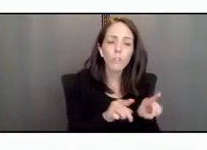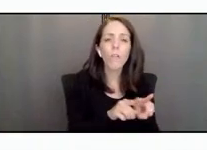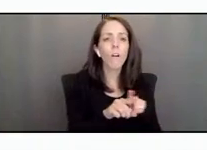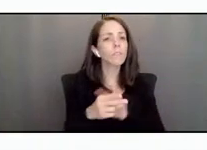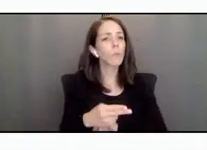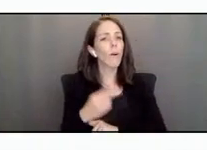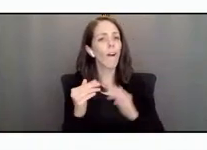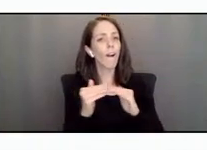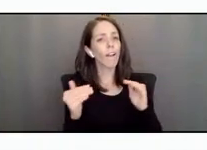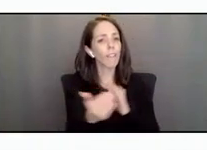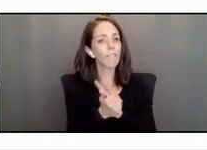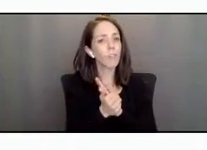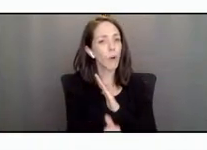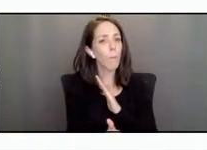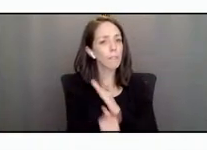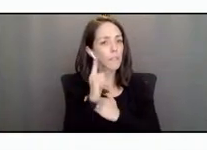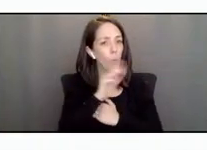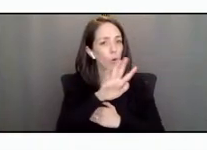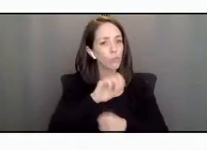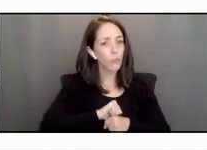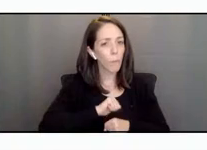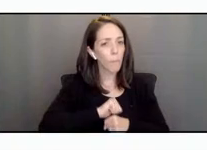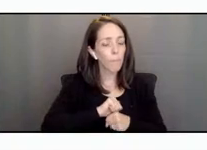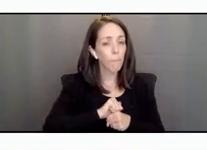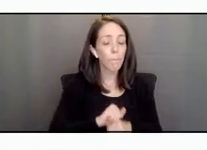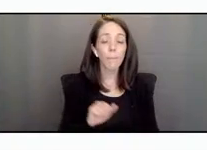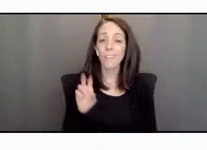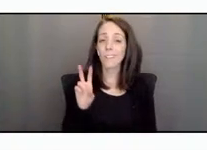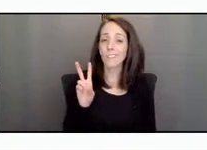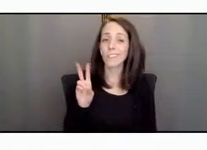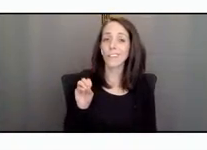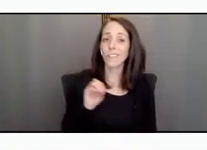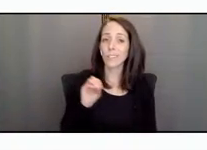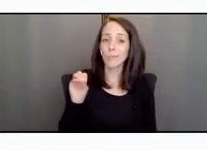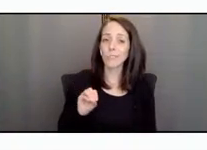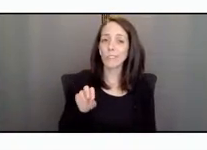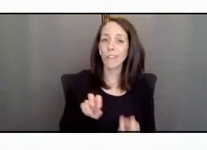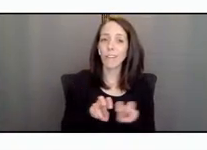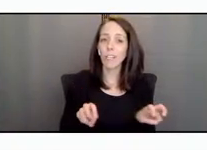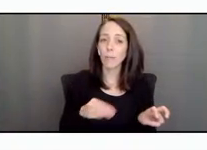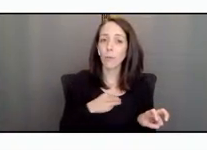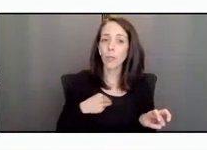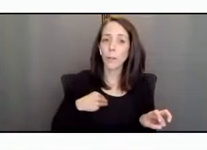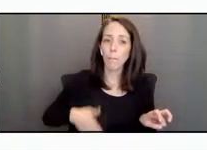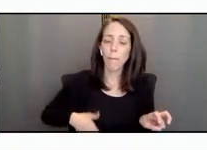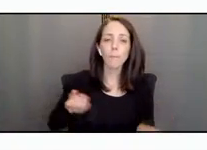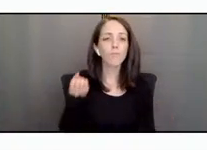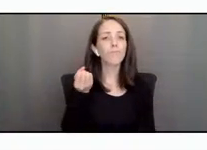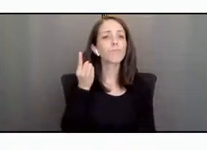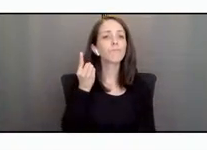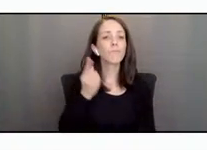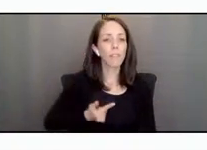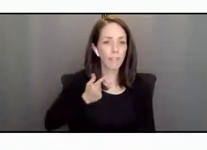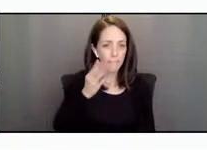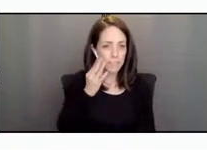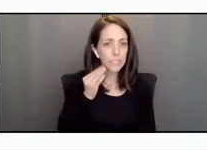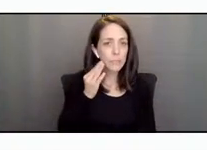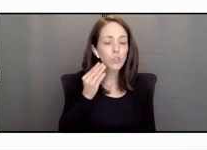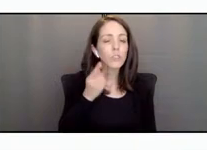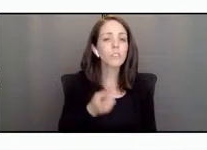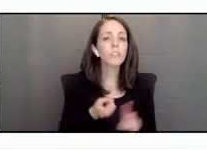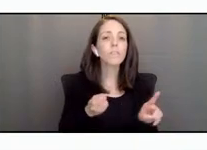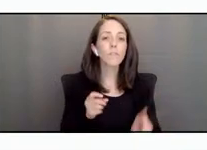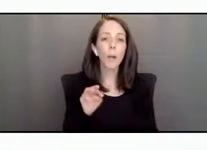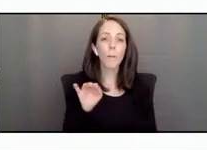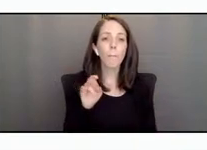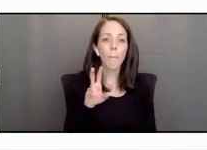they work. 70% of the Vaccine Equity Committee members bring a lived experience as a member of a racial or ethnic minority. And I want to